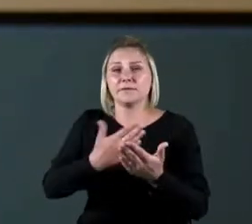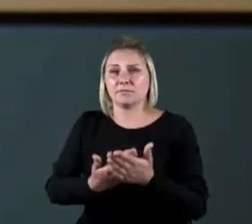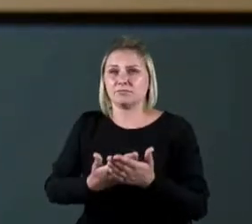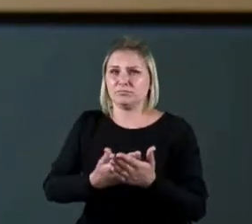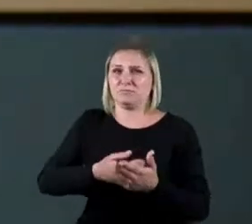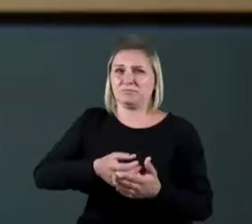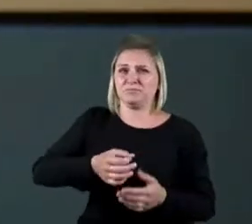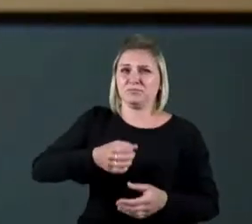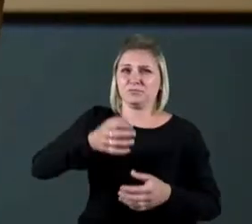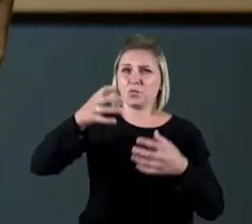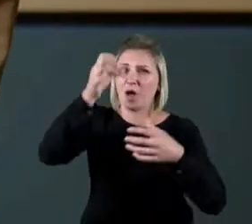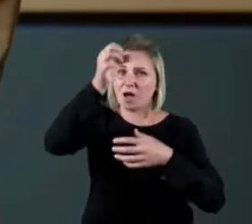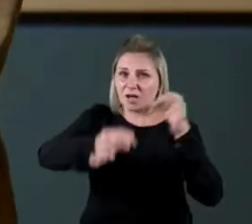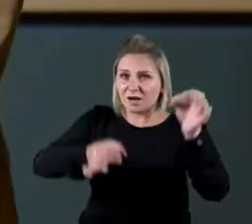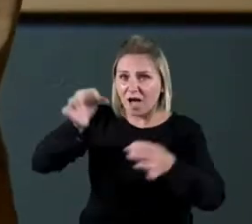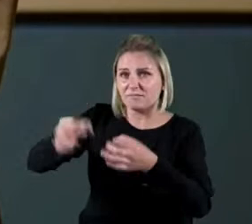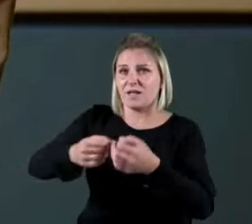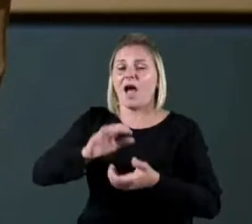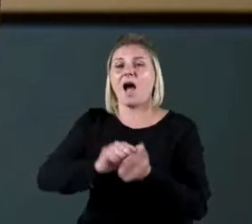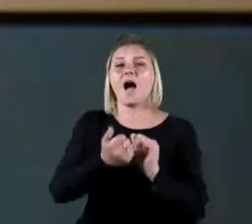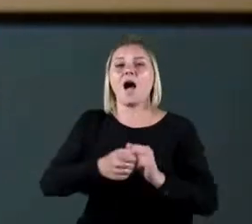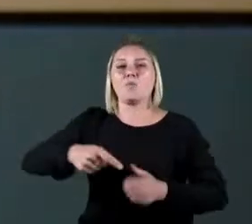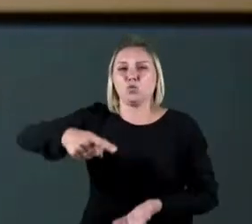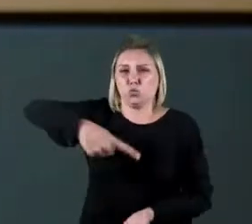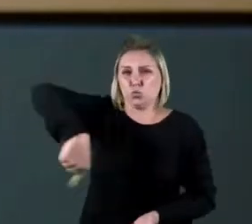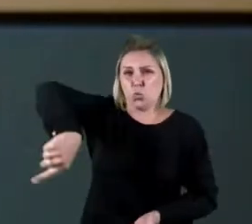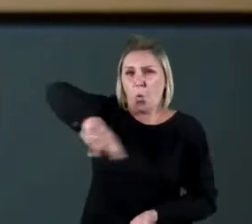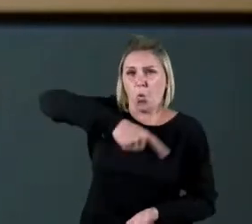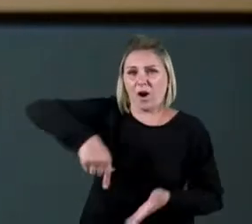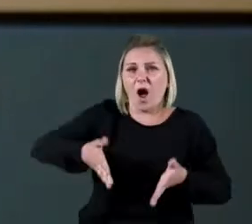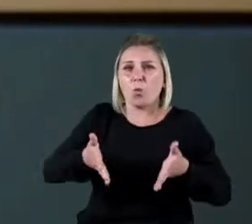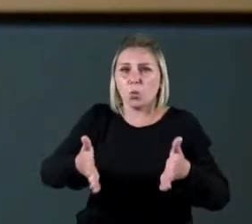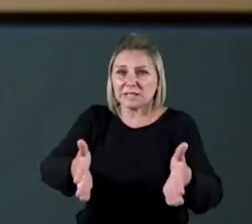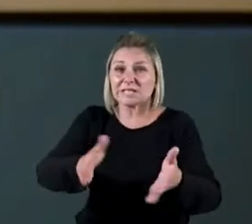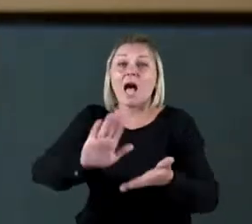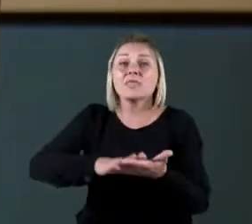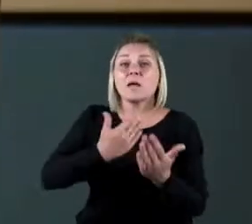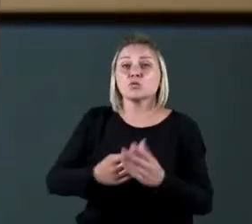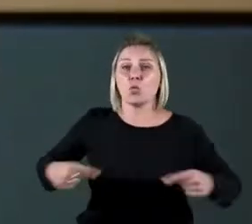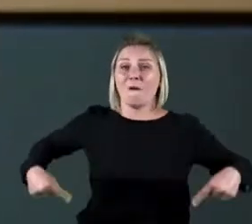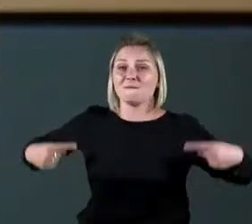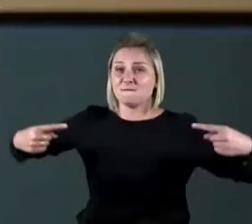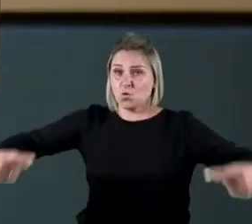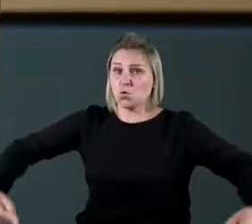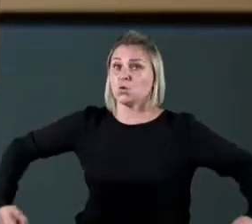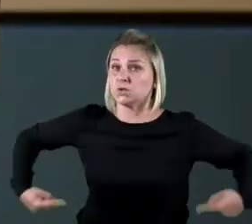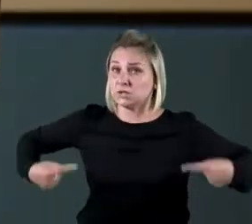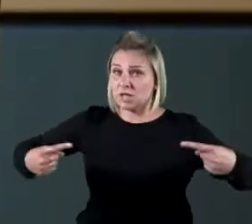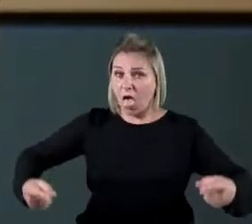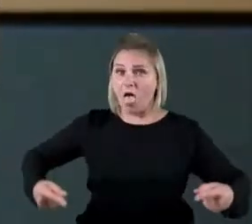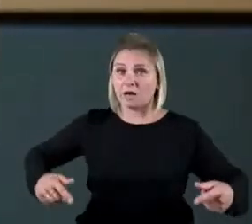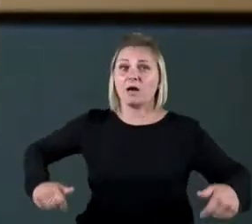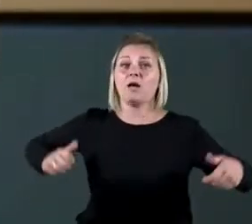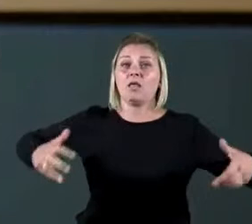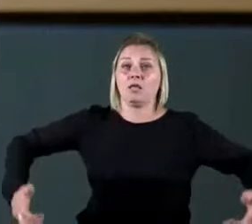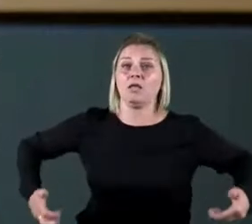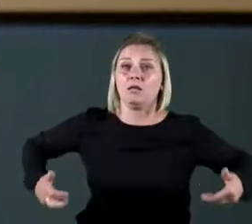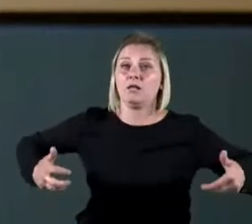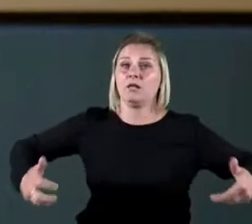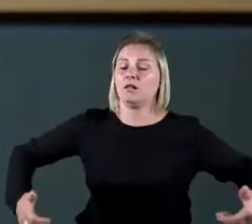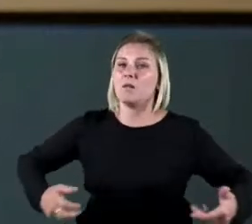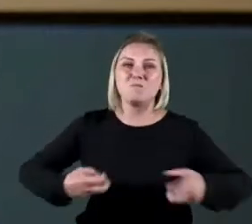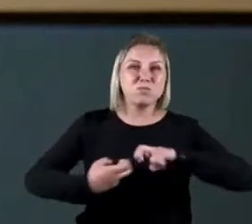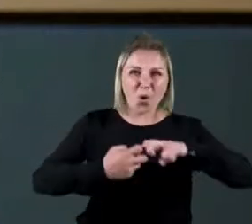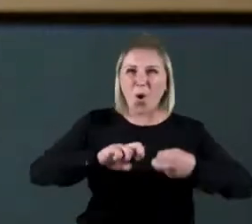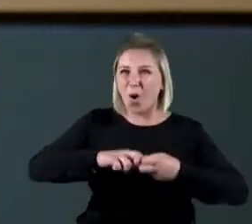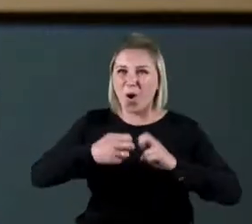getting around the city, if you have a mobility impairment, if you're a wheelchair user, for example, getting around the city, incredibly difficult. No waste,